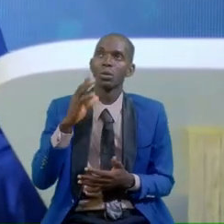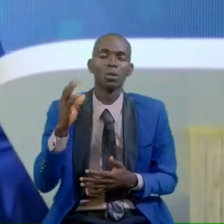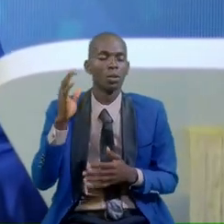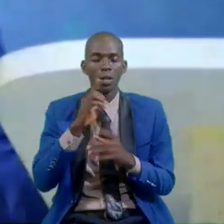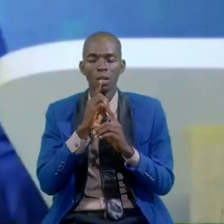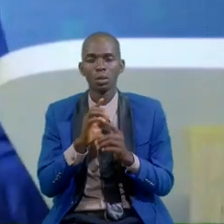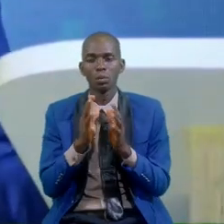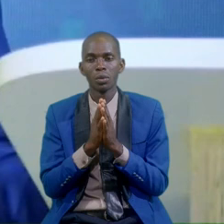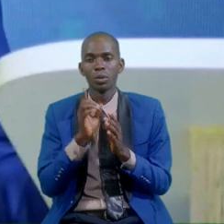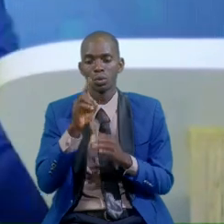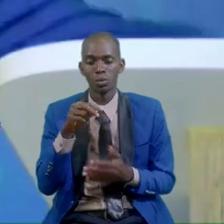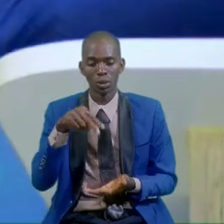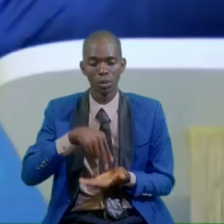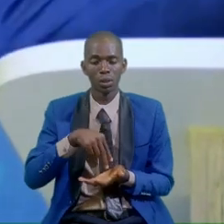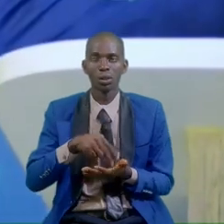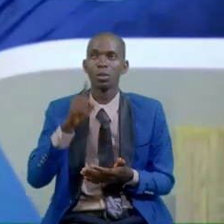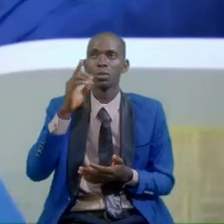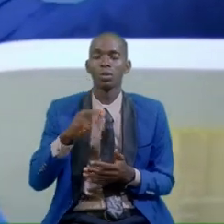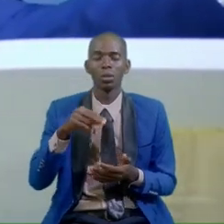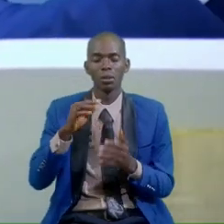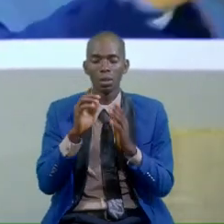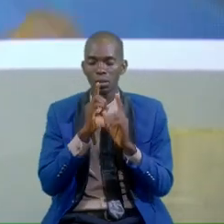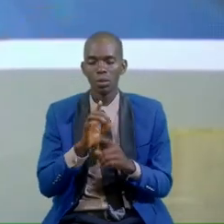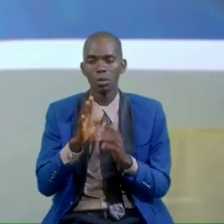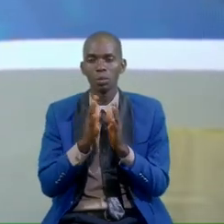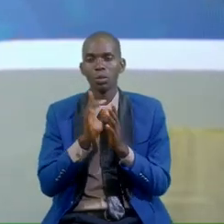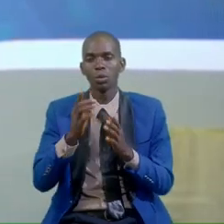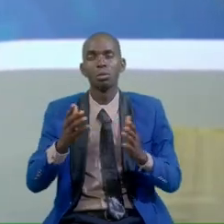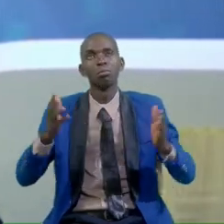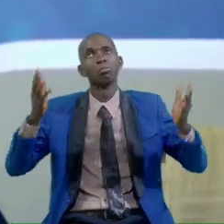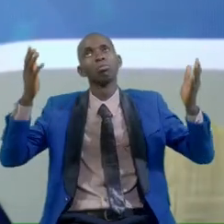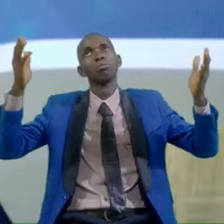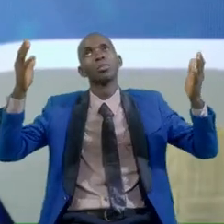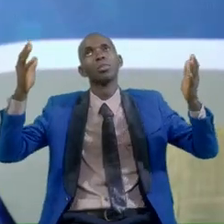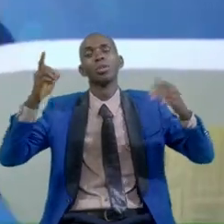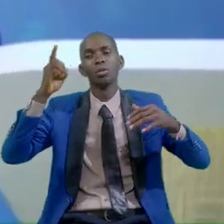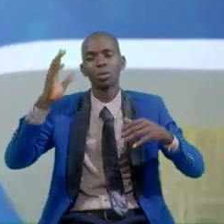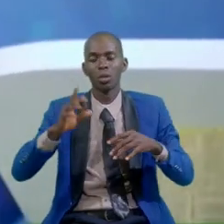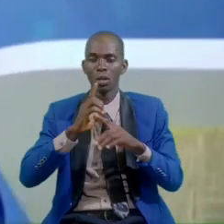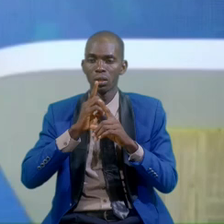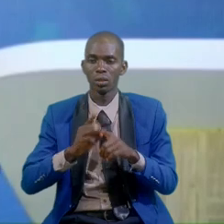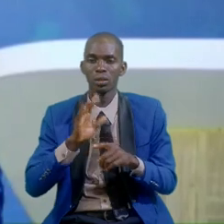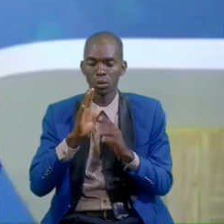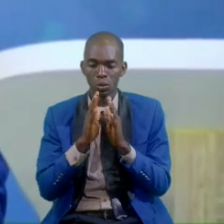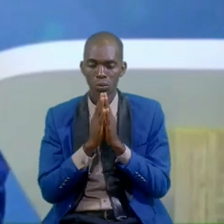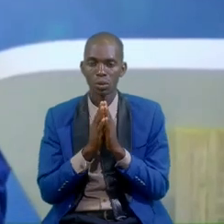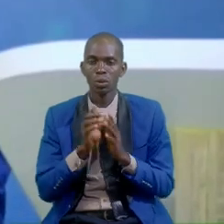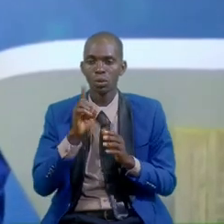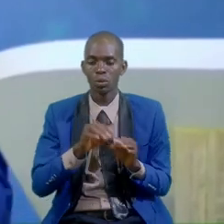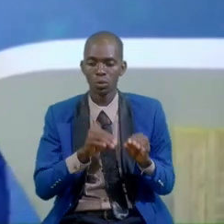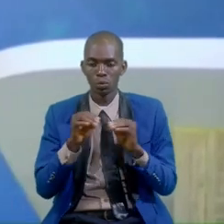stand, God answers prayer. You stretch your hands to heaven, God answers prayer. You put your